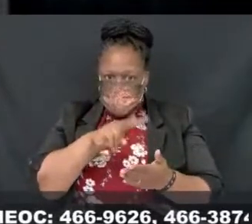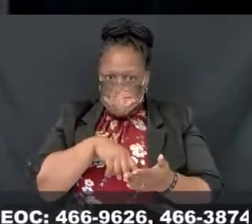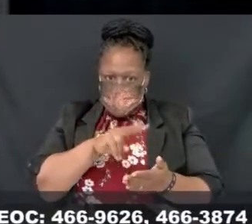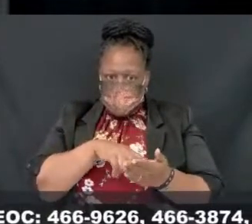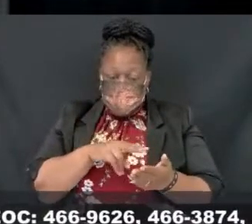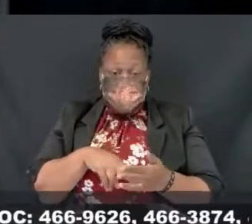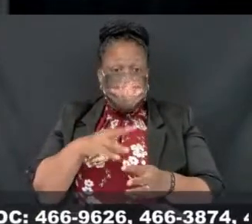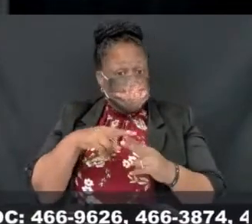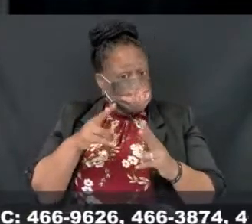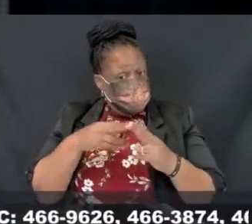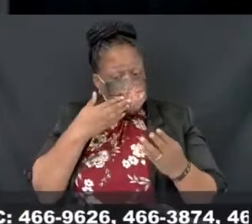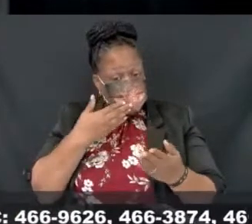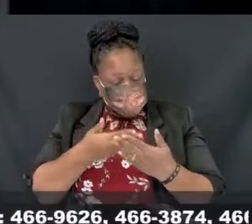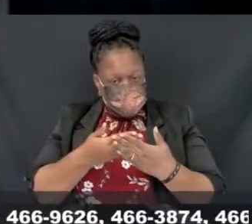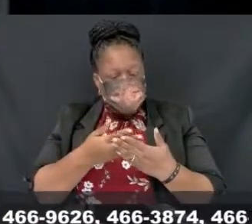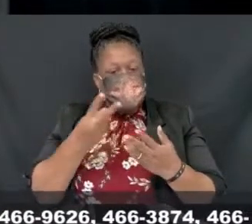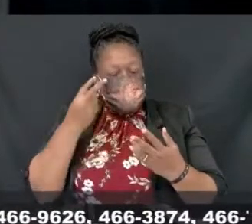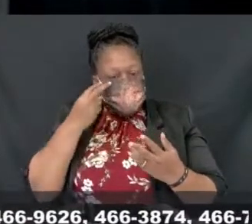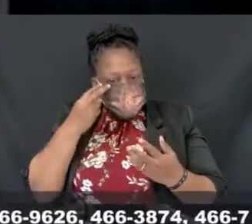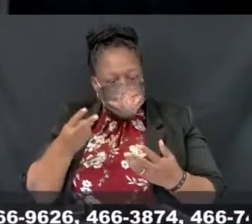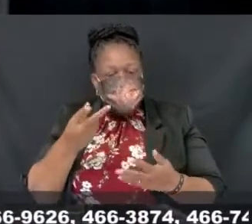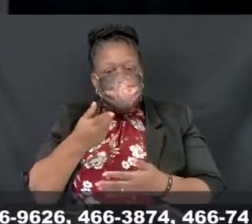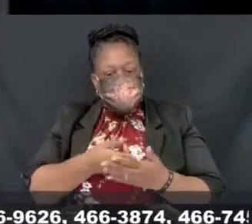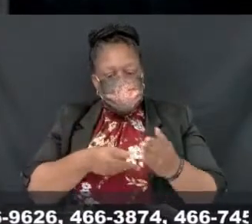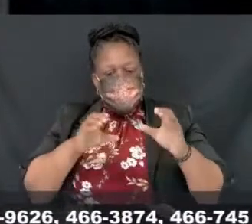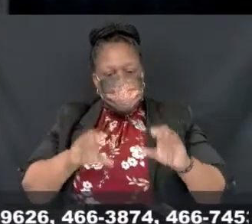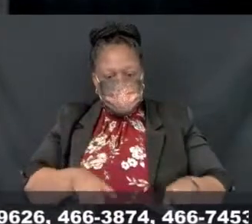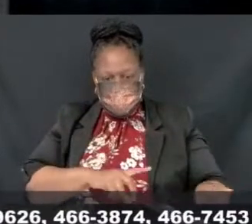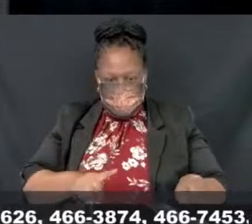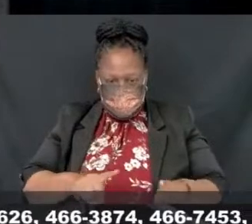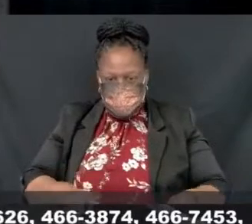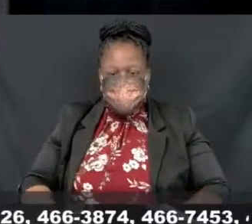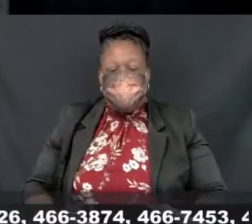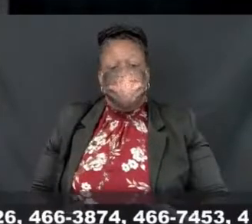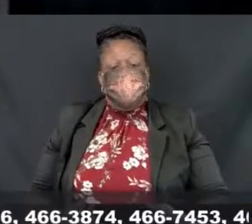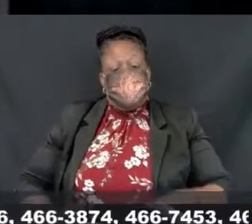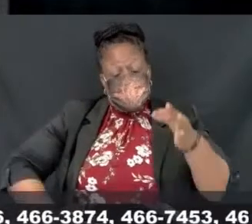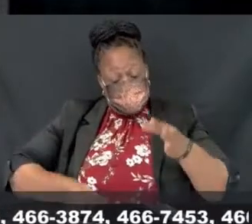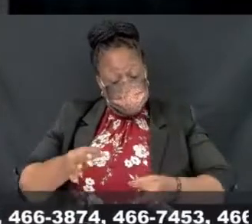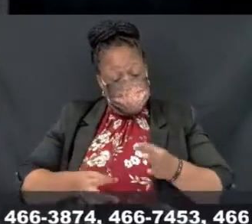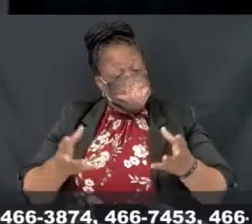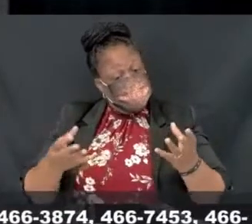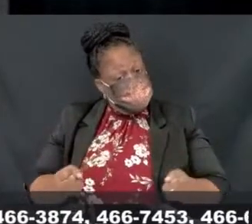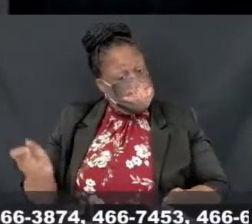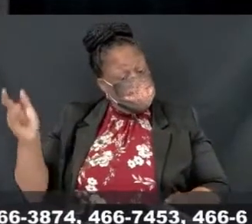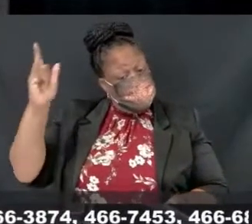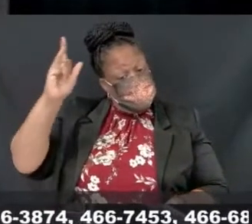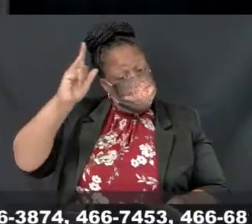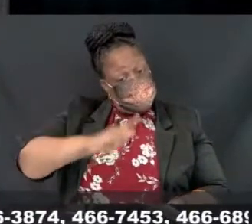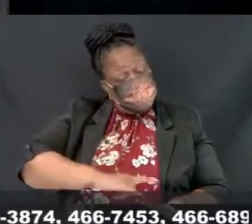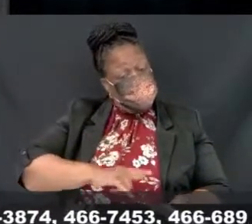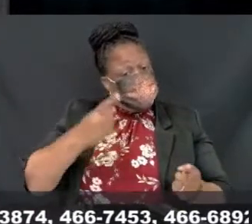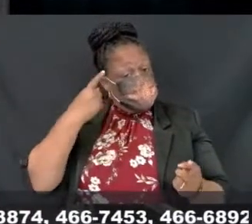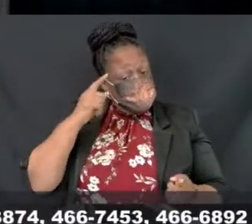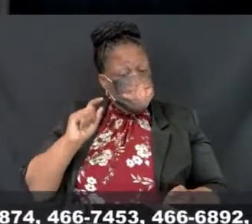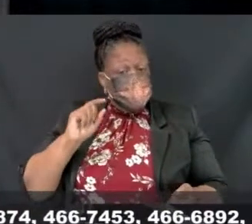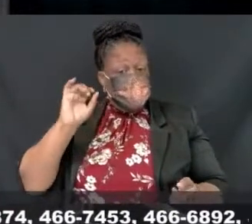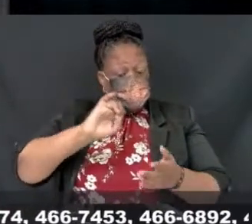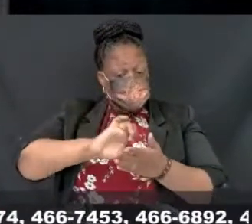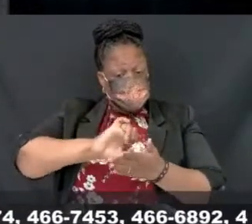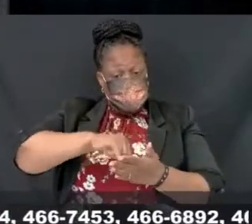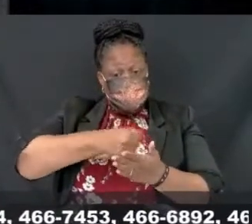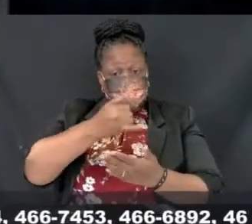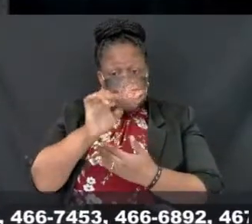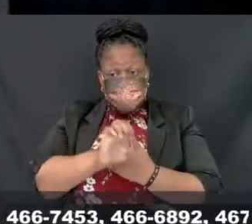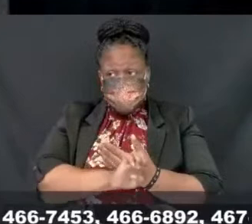you will get your information right there. So please don't let that stop you from coming. Hopefully by then, our health